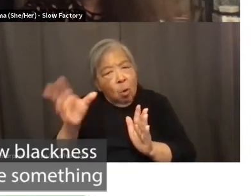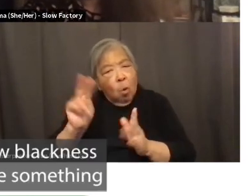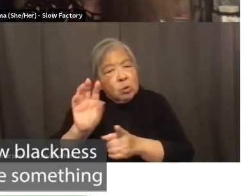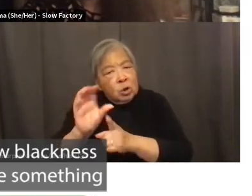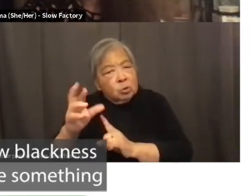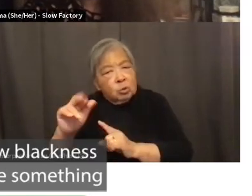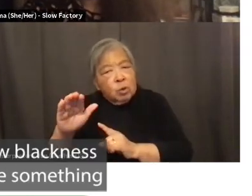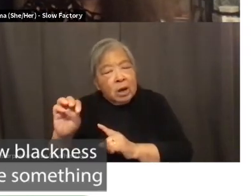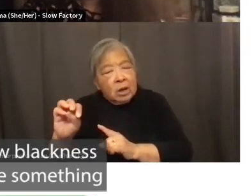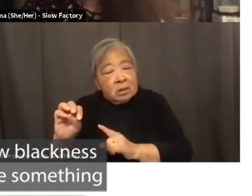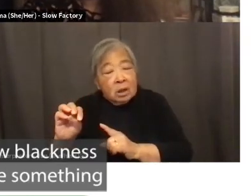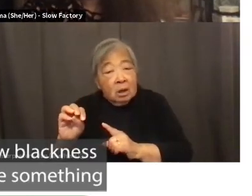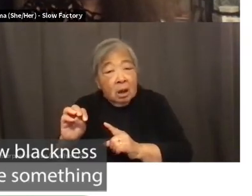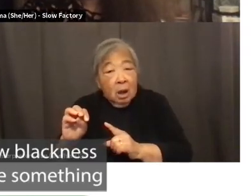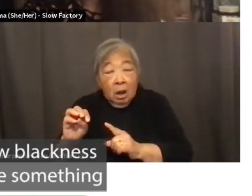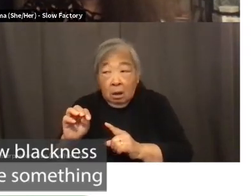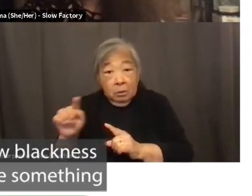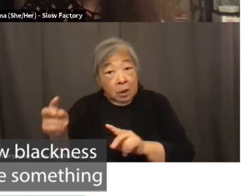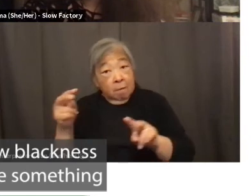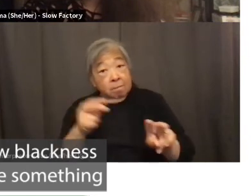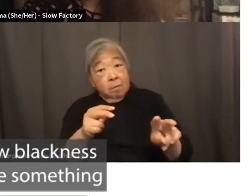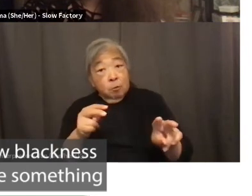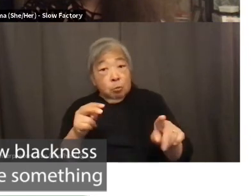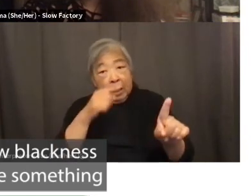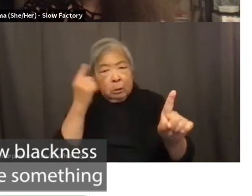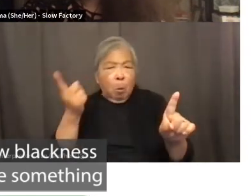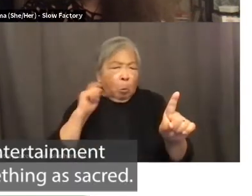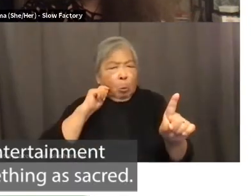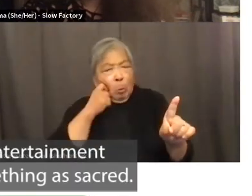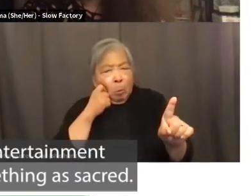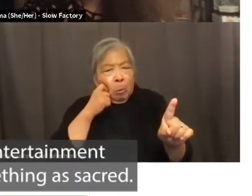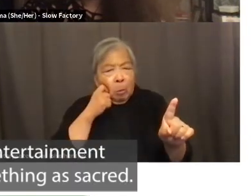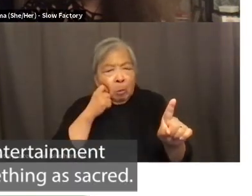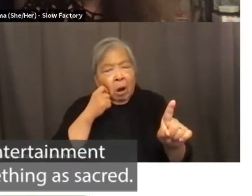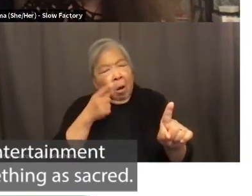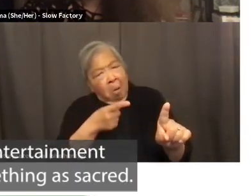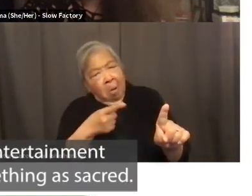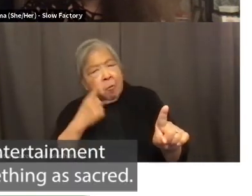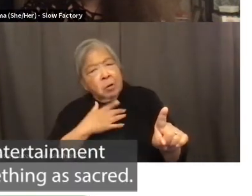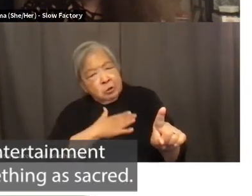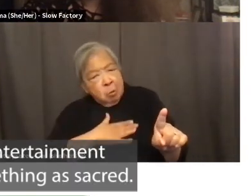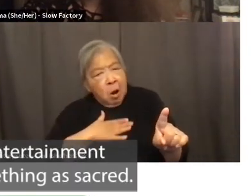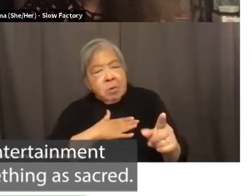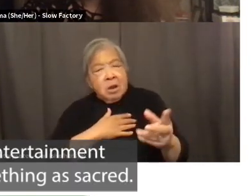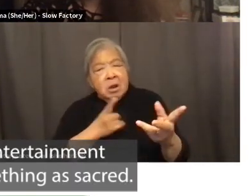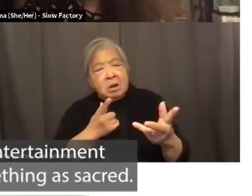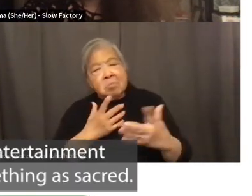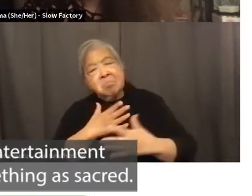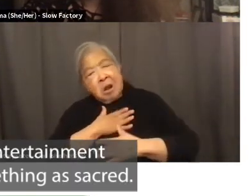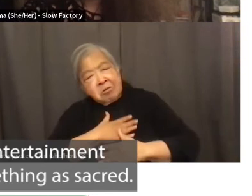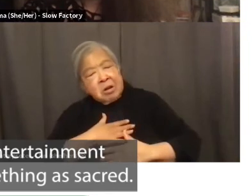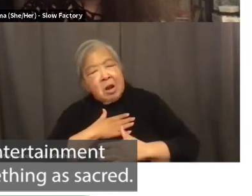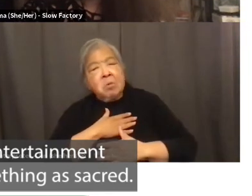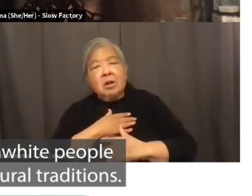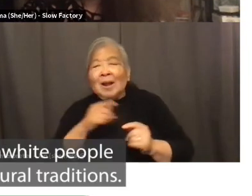because like they view Blackness as cool, as like something to enjoy, as entertainment, and not as